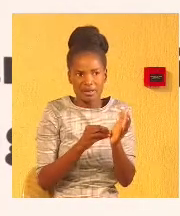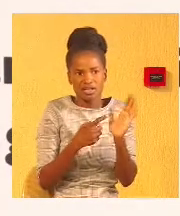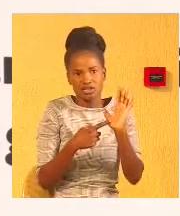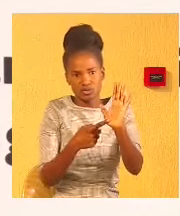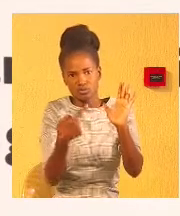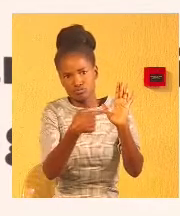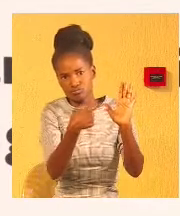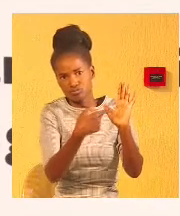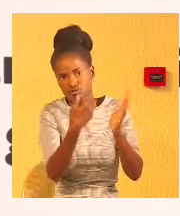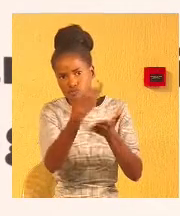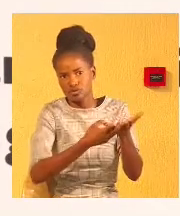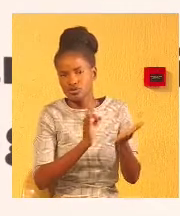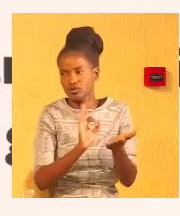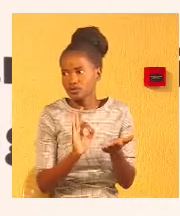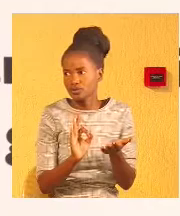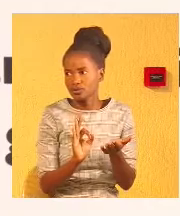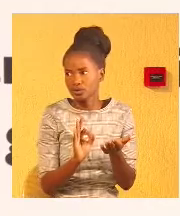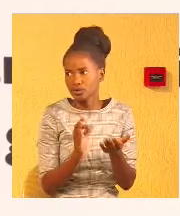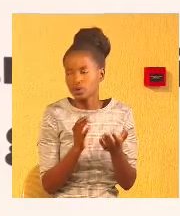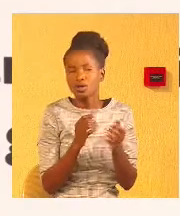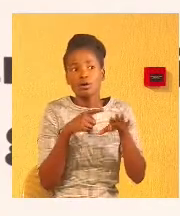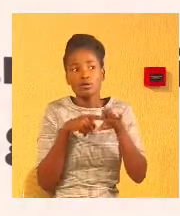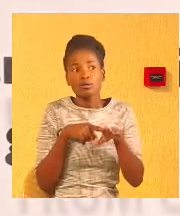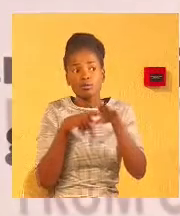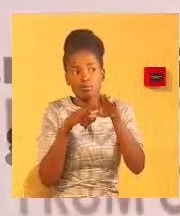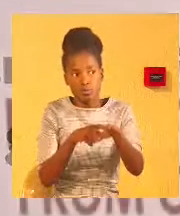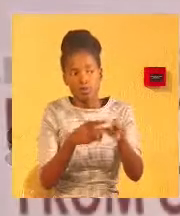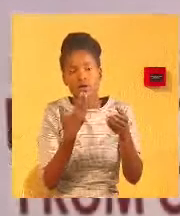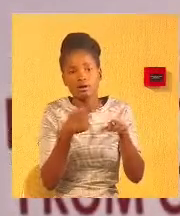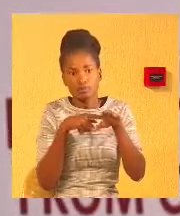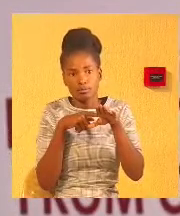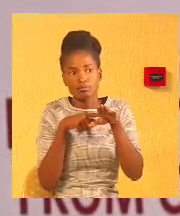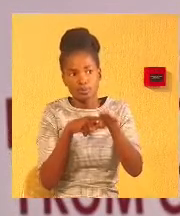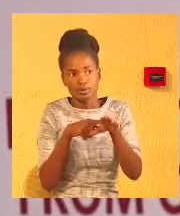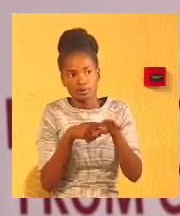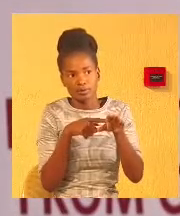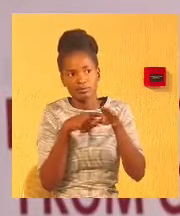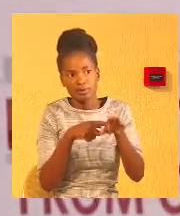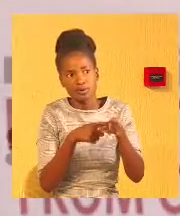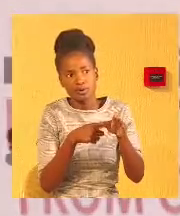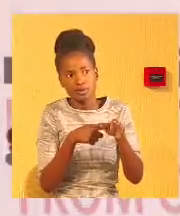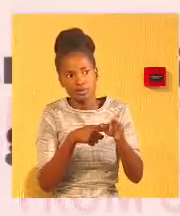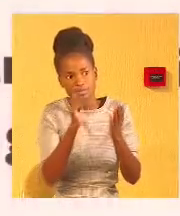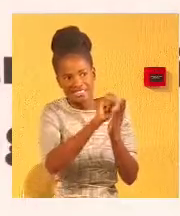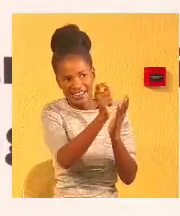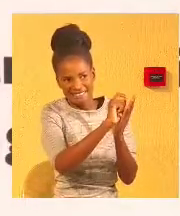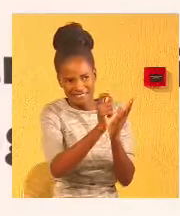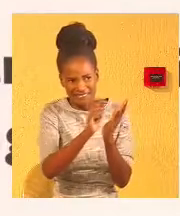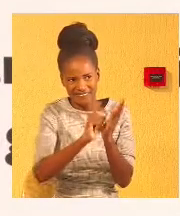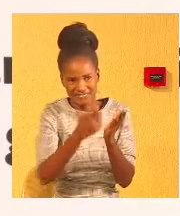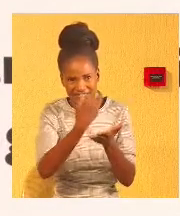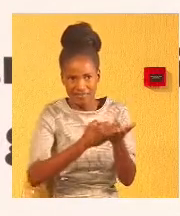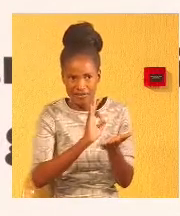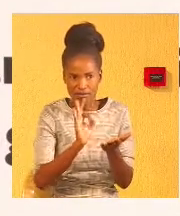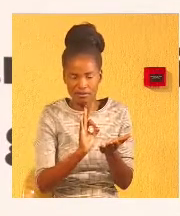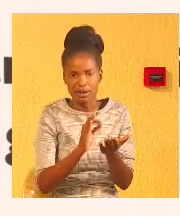here. That is available from tomorrow. The application form is here that they will have to fill. Once they